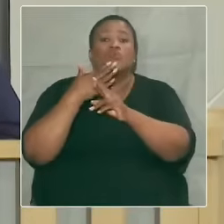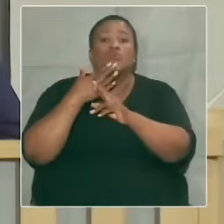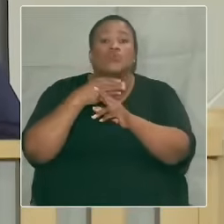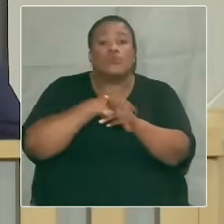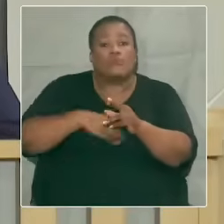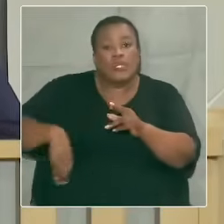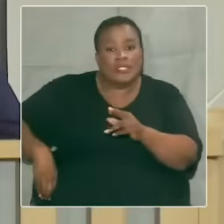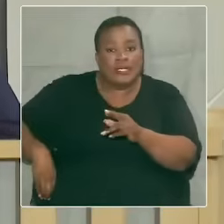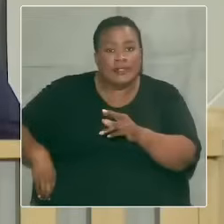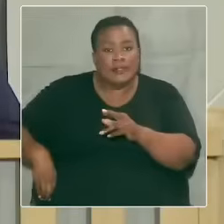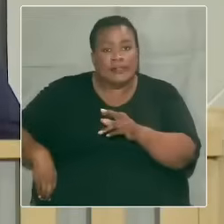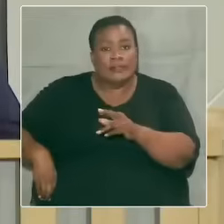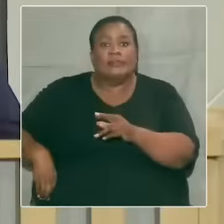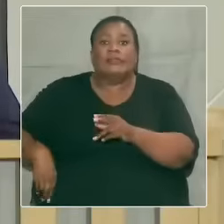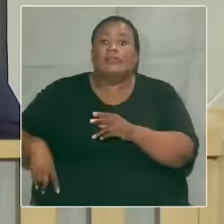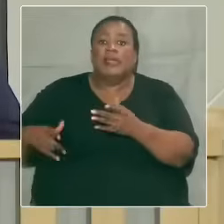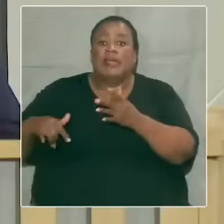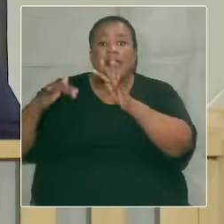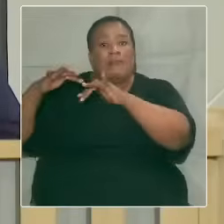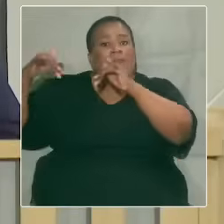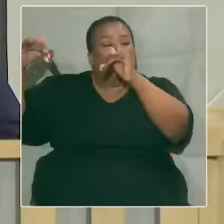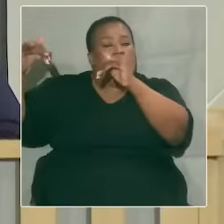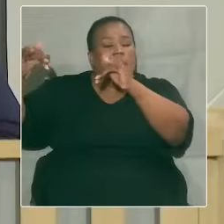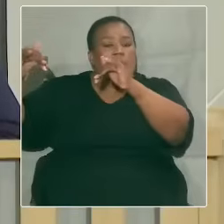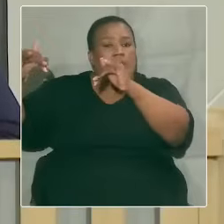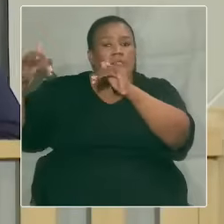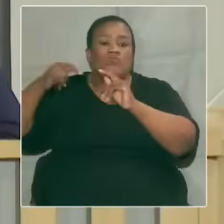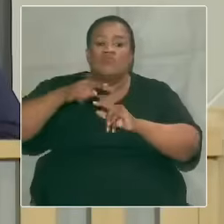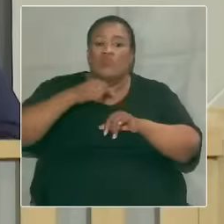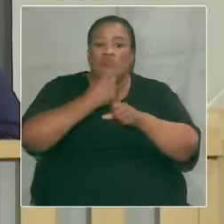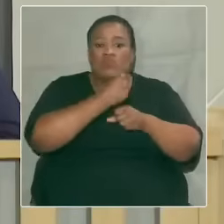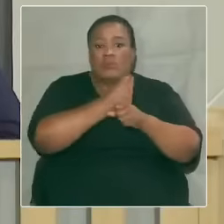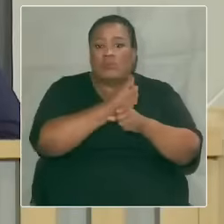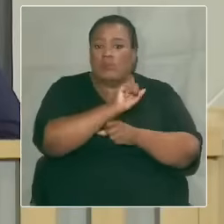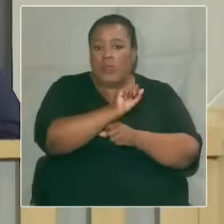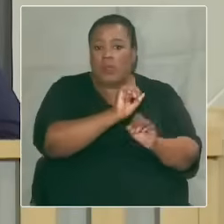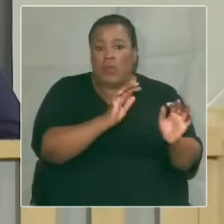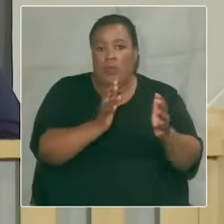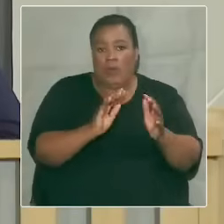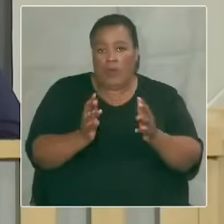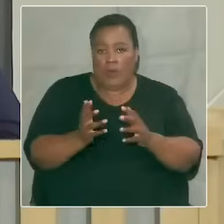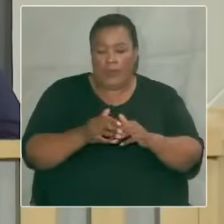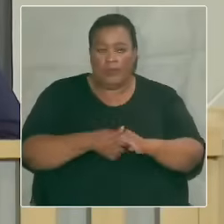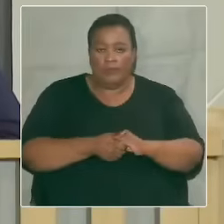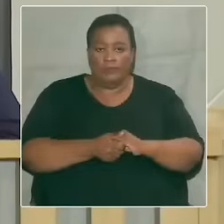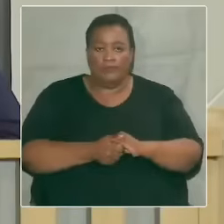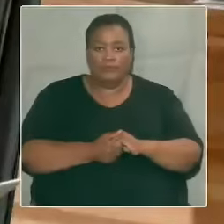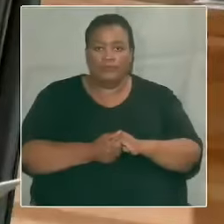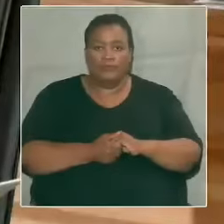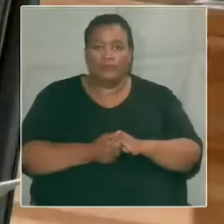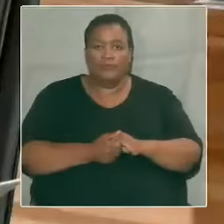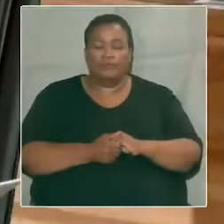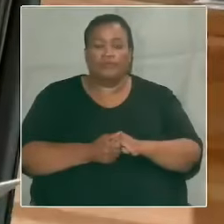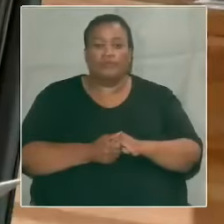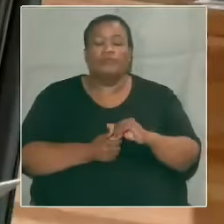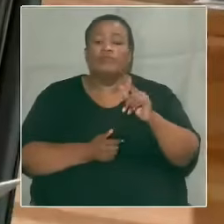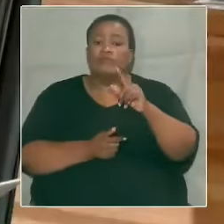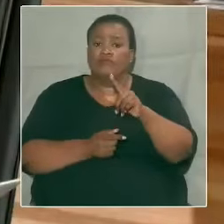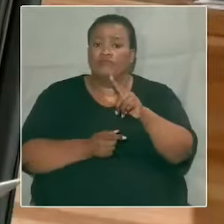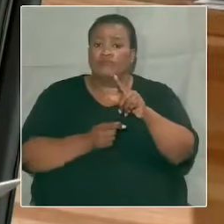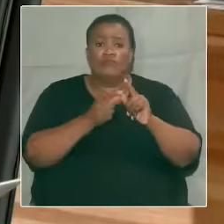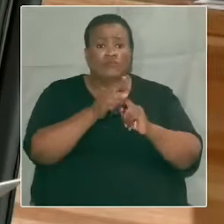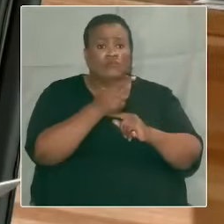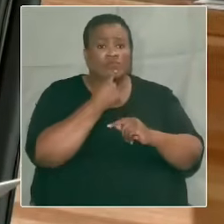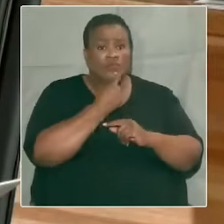Cabinet in terms of the work of the task team. And you say it was intended to ensure that